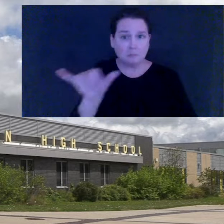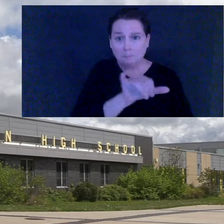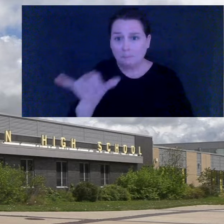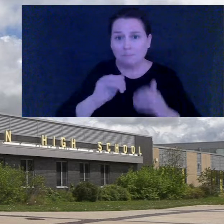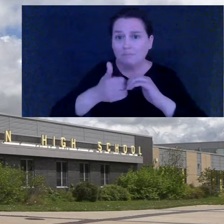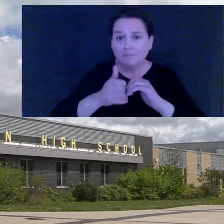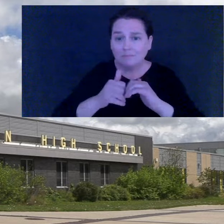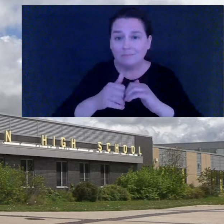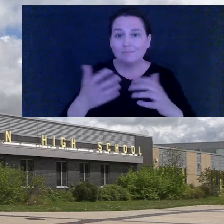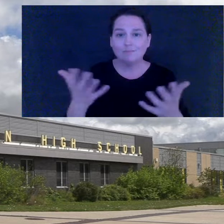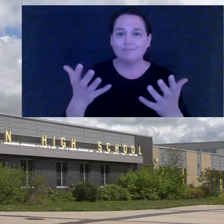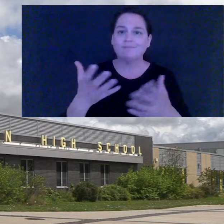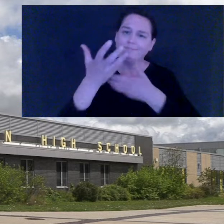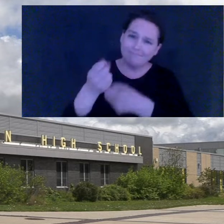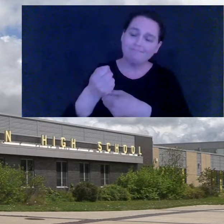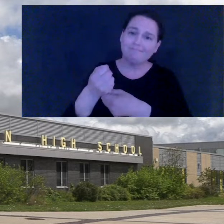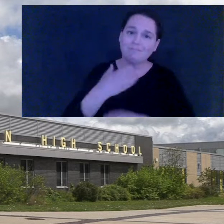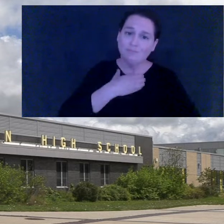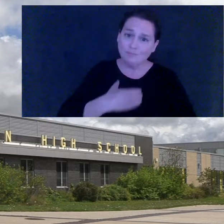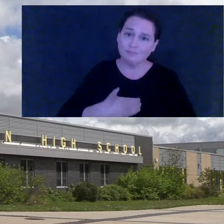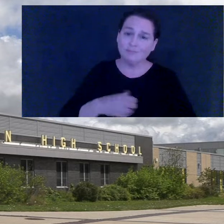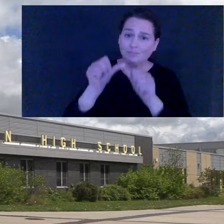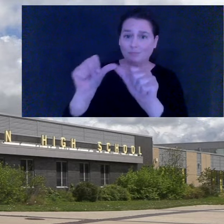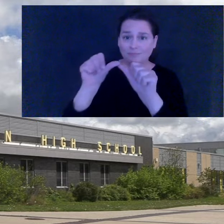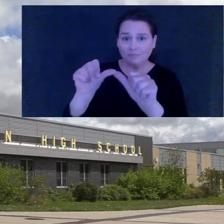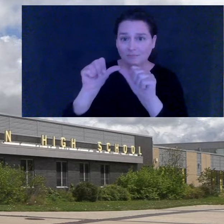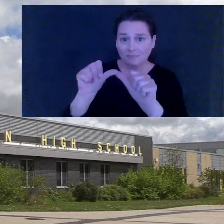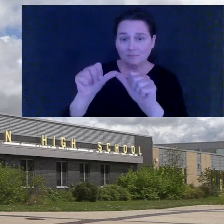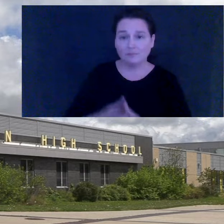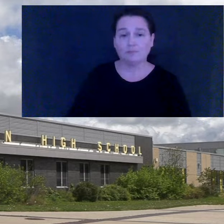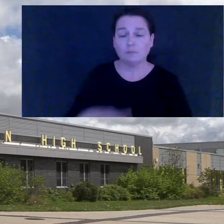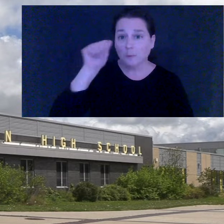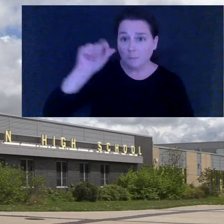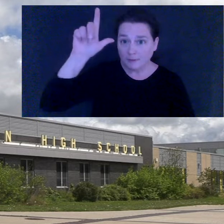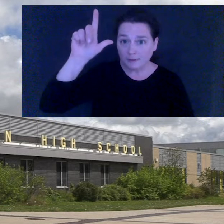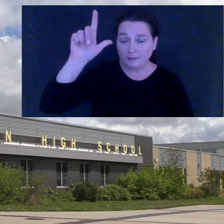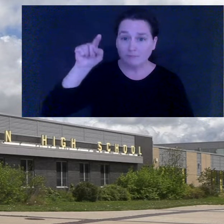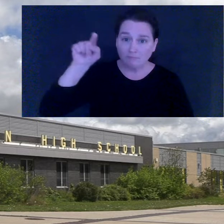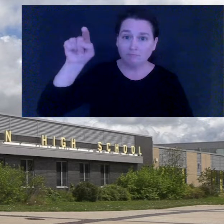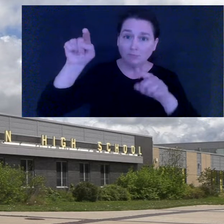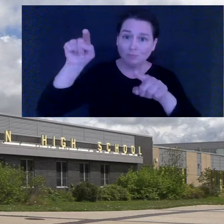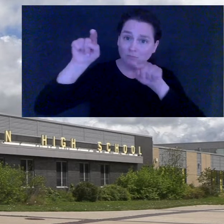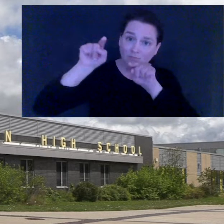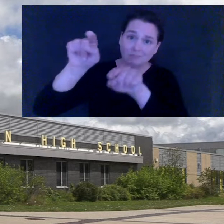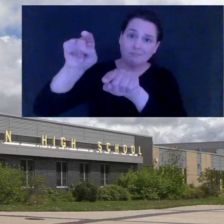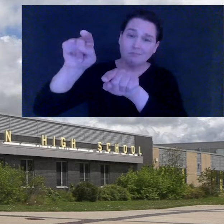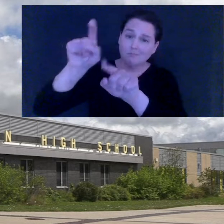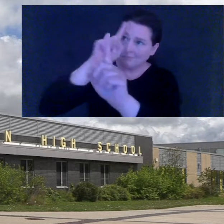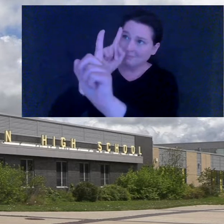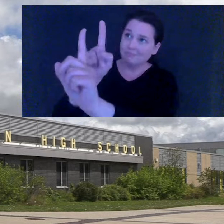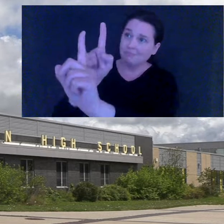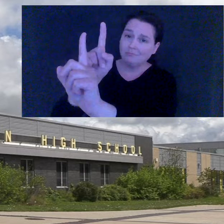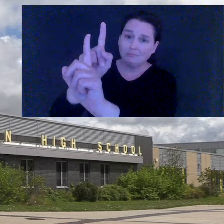States. The difference between history's boldest accomplishments and its most staggering failures is often simply the